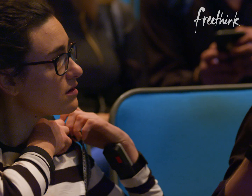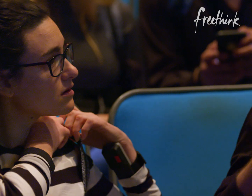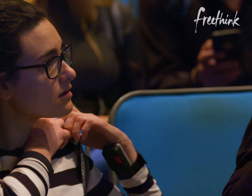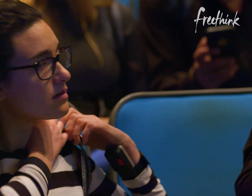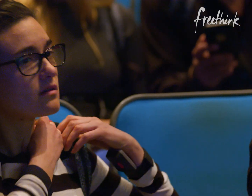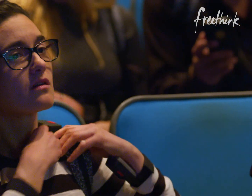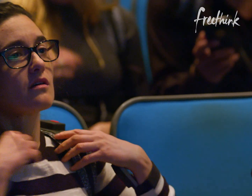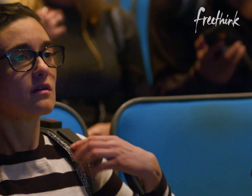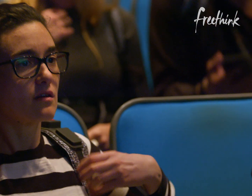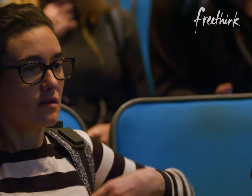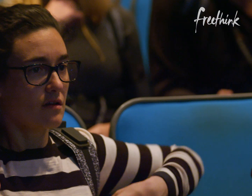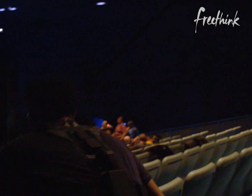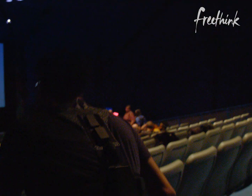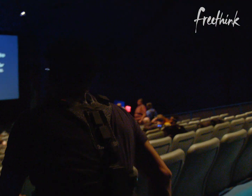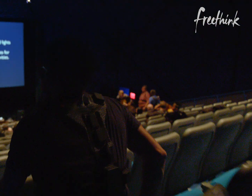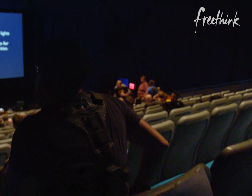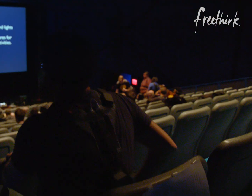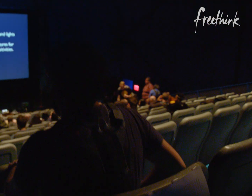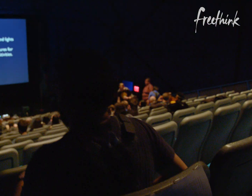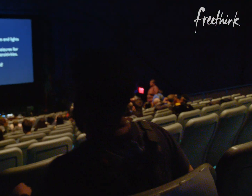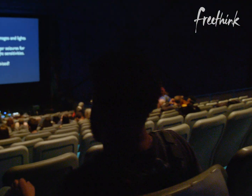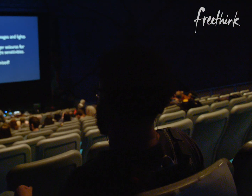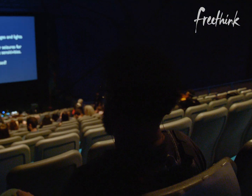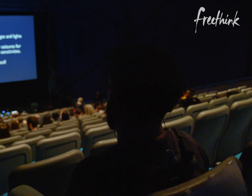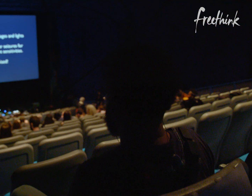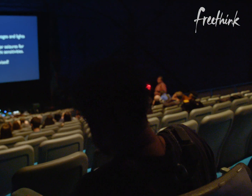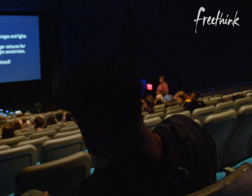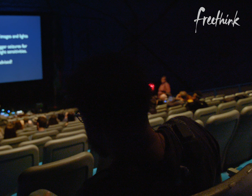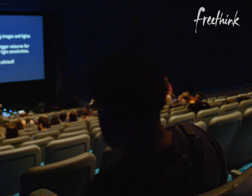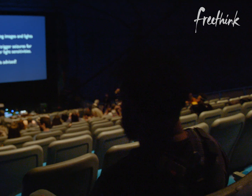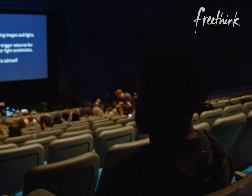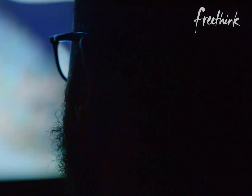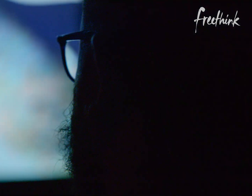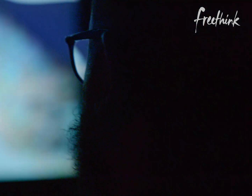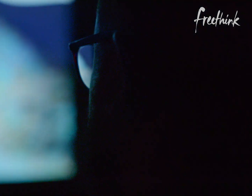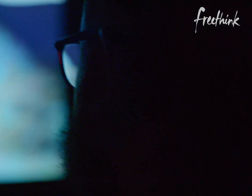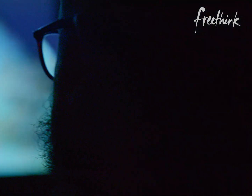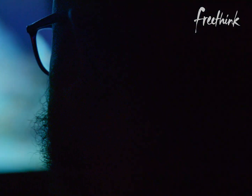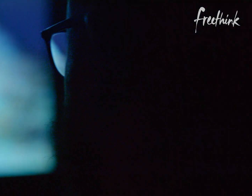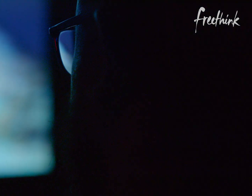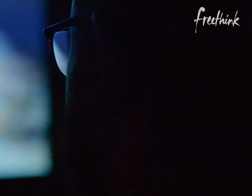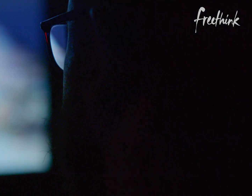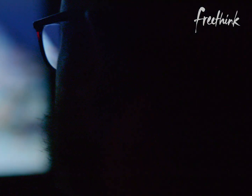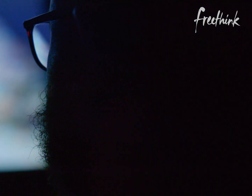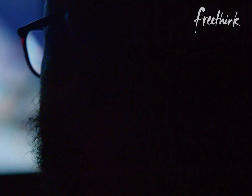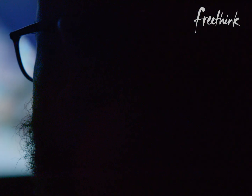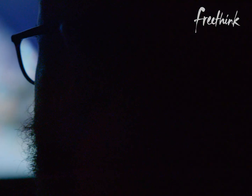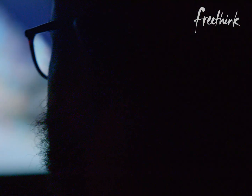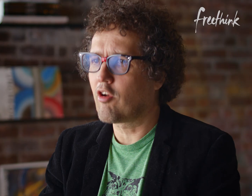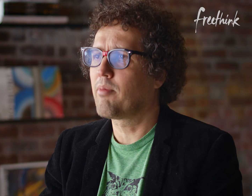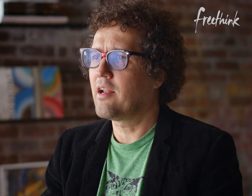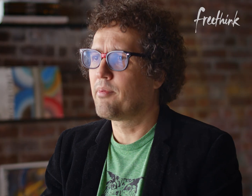Vibrations on certain frequencies. It's so hard to explain. You know, it's just like trying to explain what is